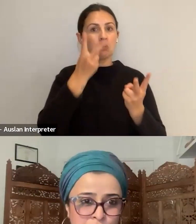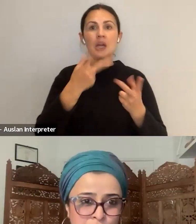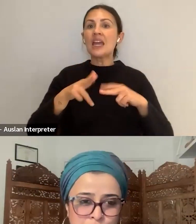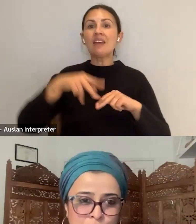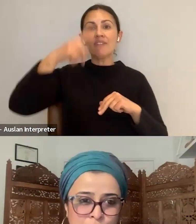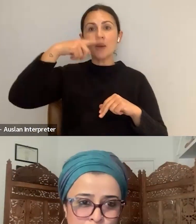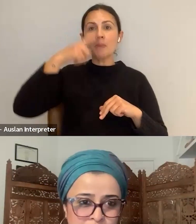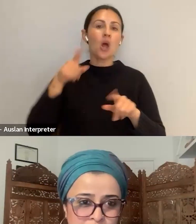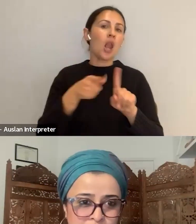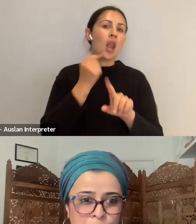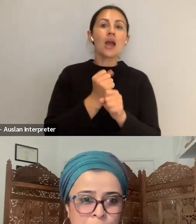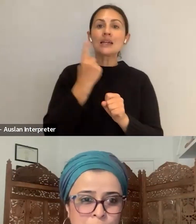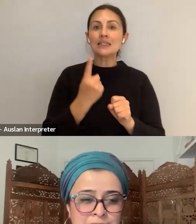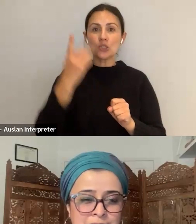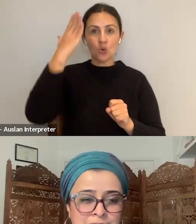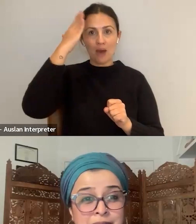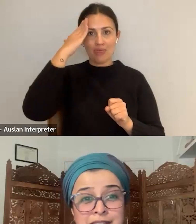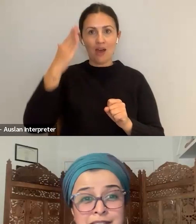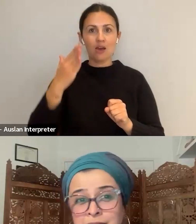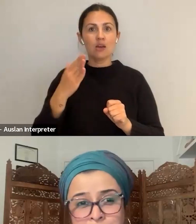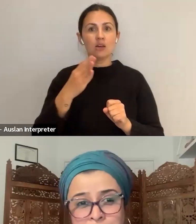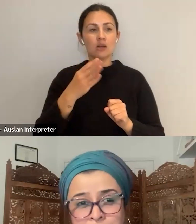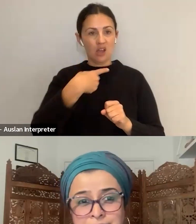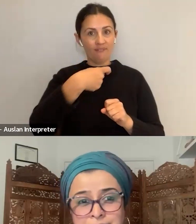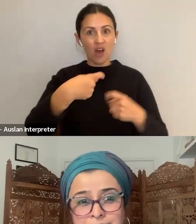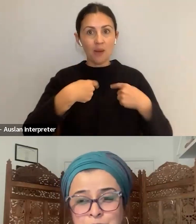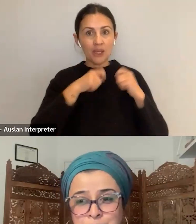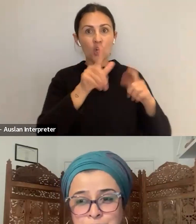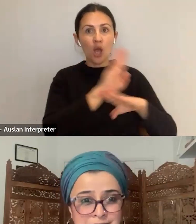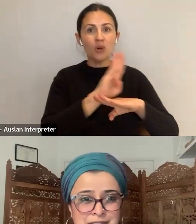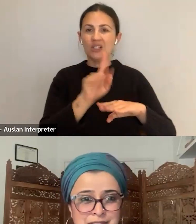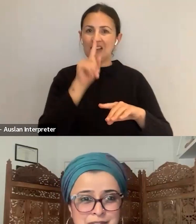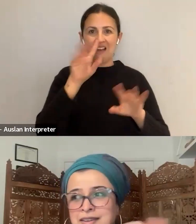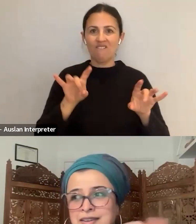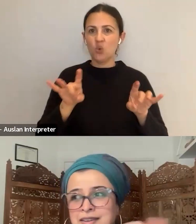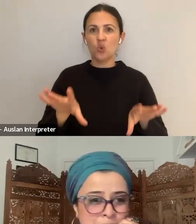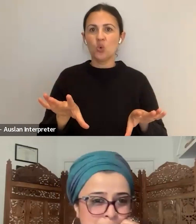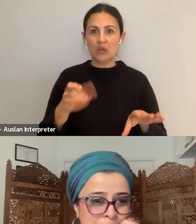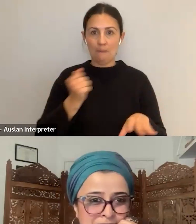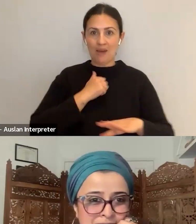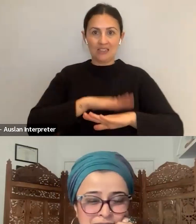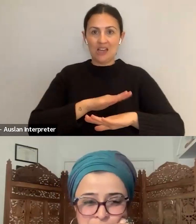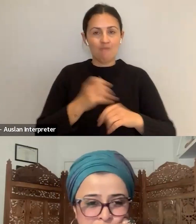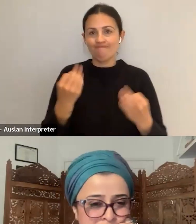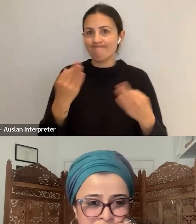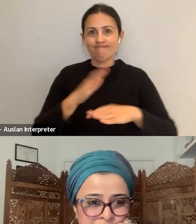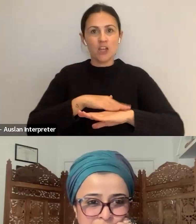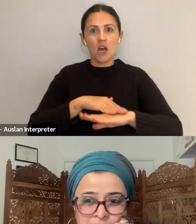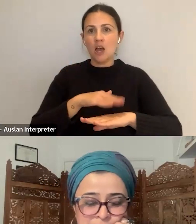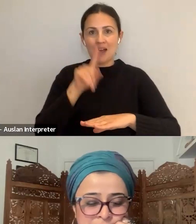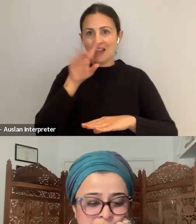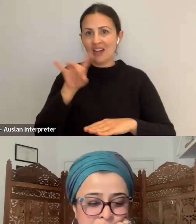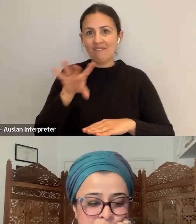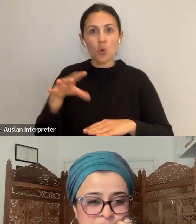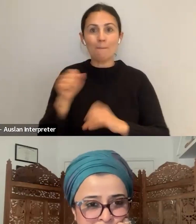talent that's actually going to diversify your content and your bottom line. But that's not happening because, as you say, it's